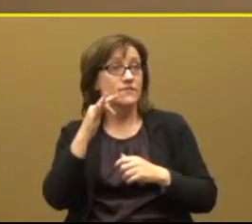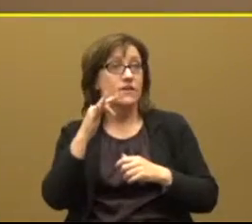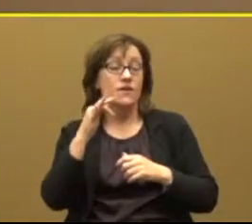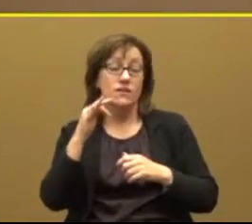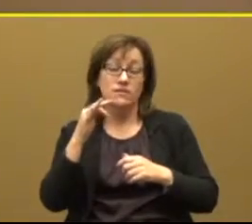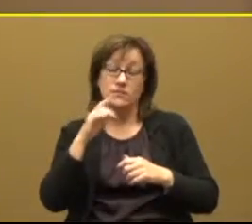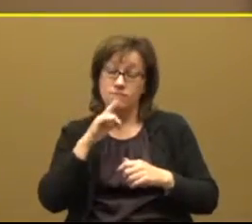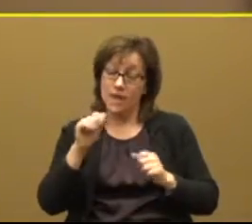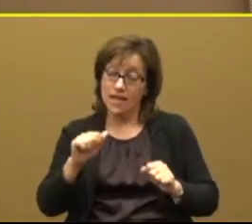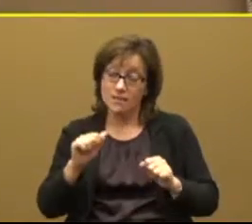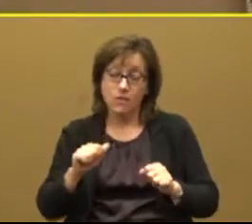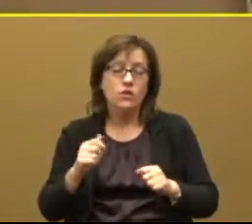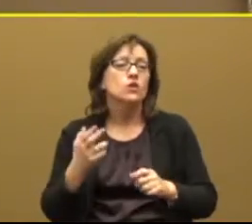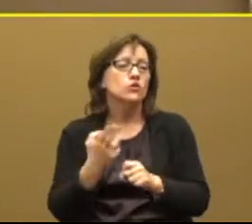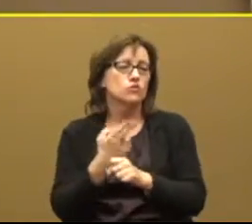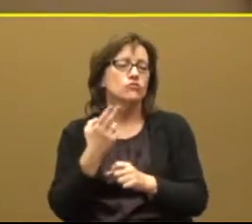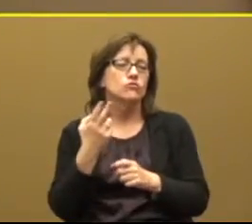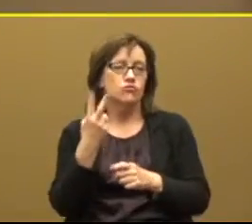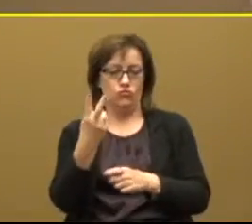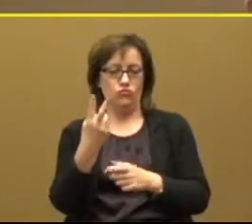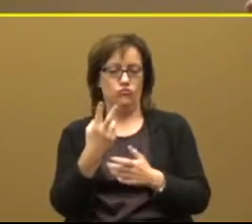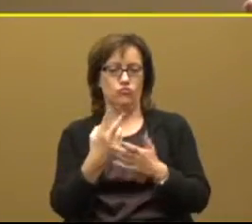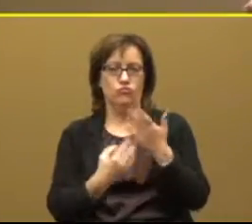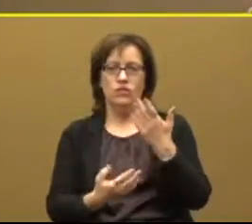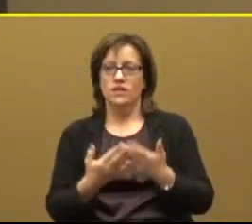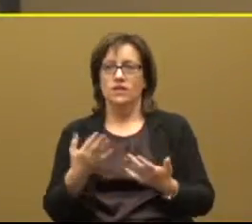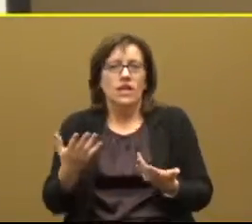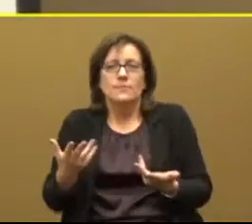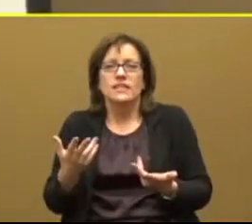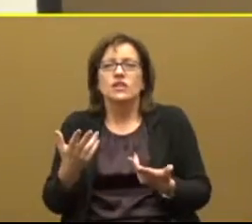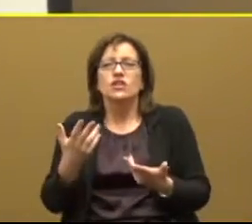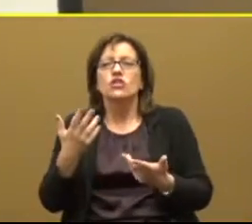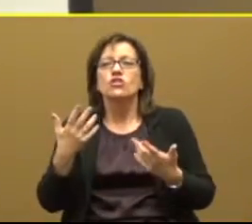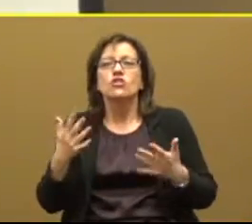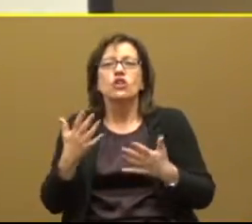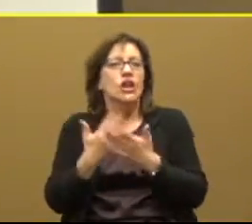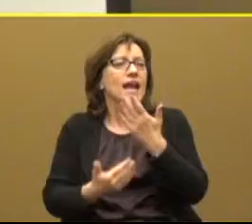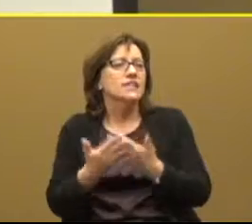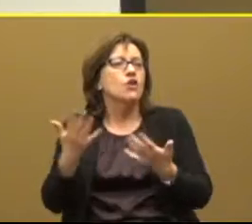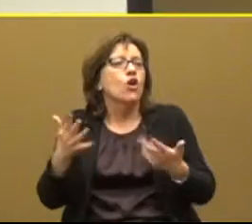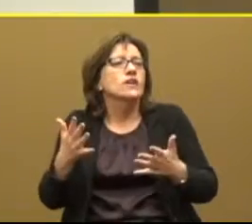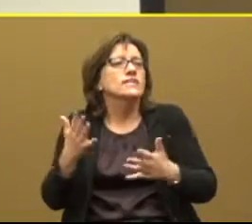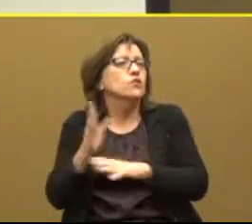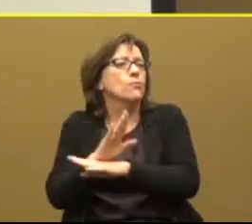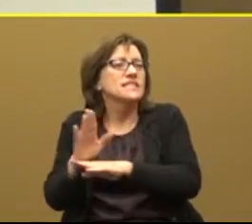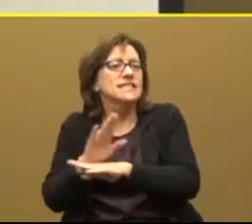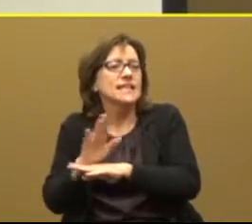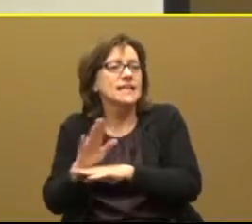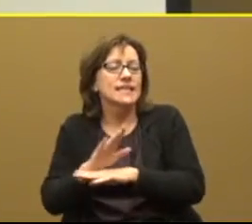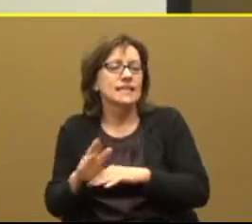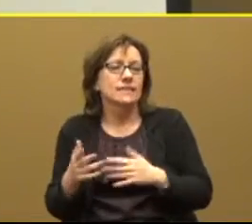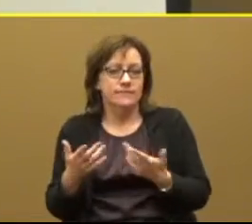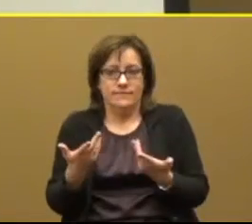two. Because your hands are already so busy. They're your